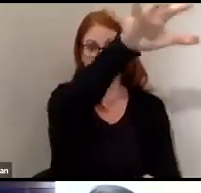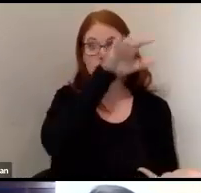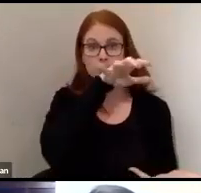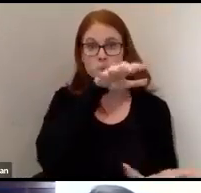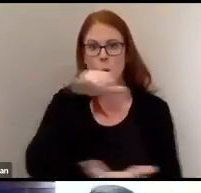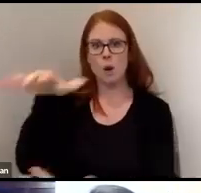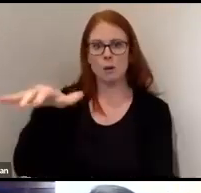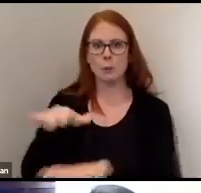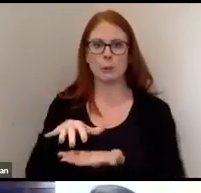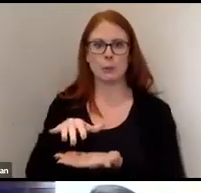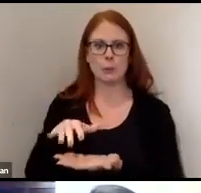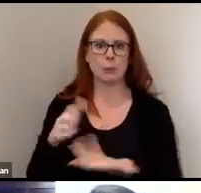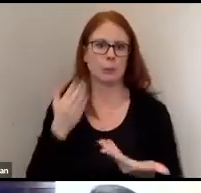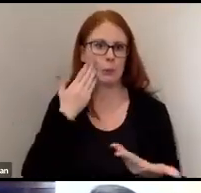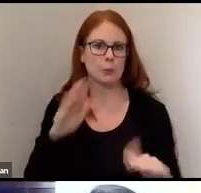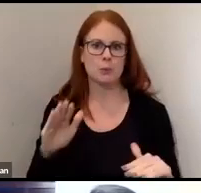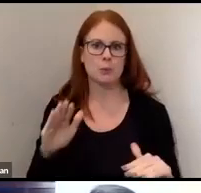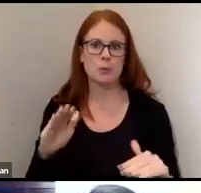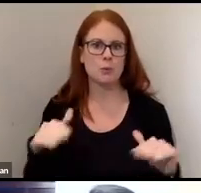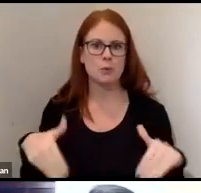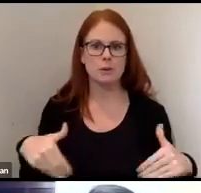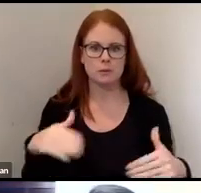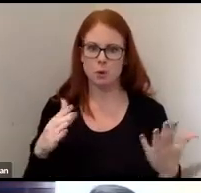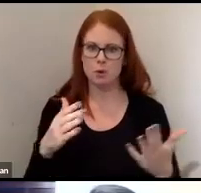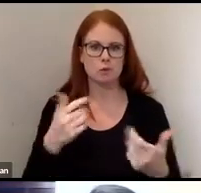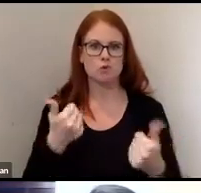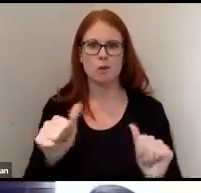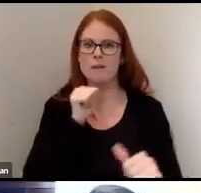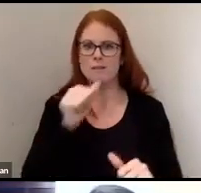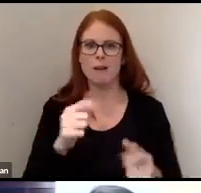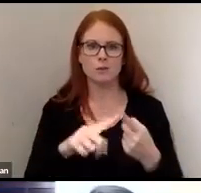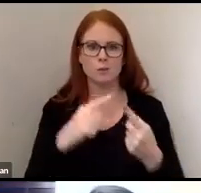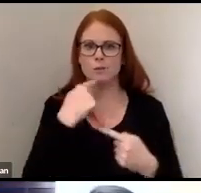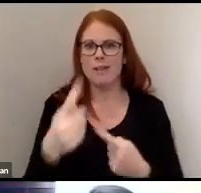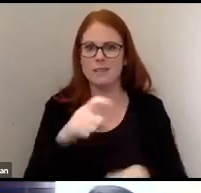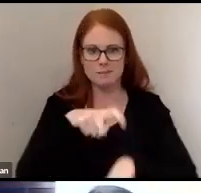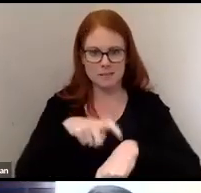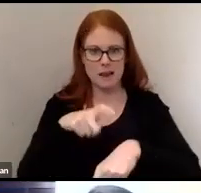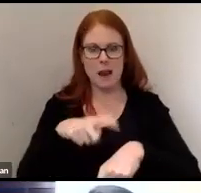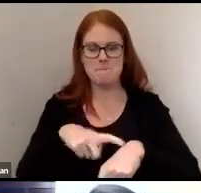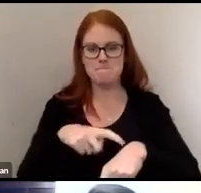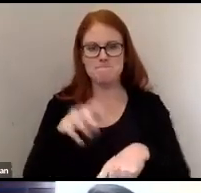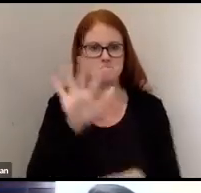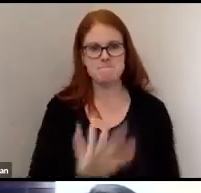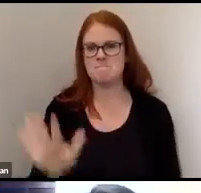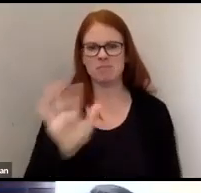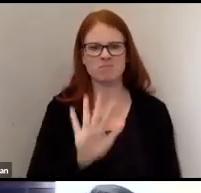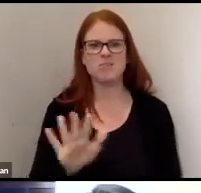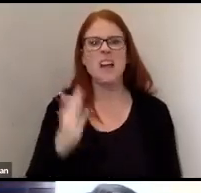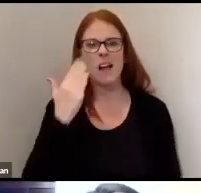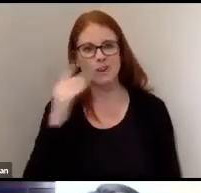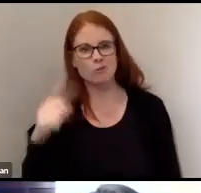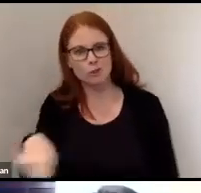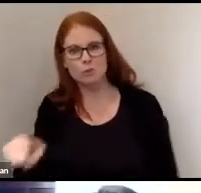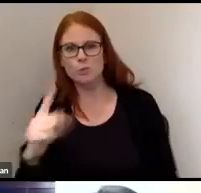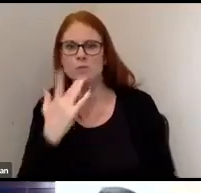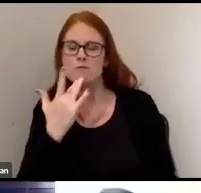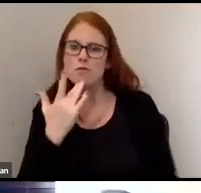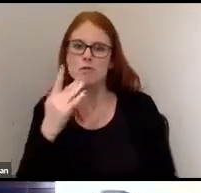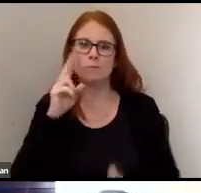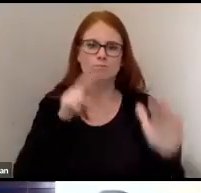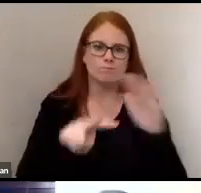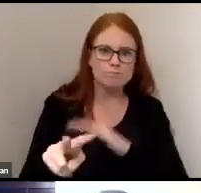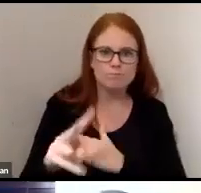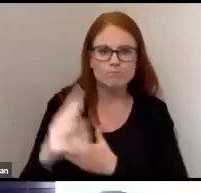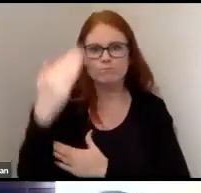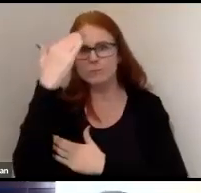those projections. And I know that people want that level of clarity, and we get that. We talk about that all the time.